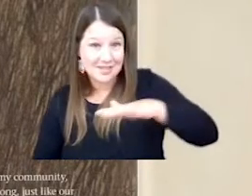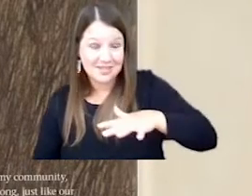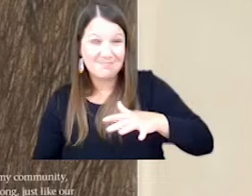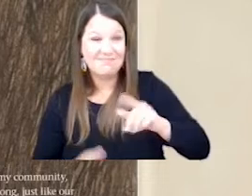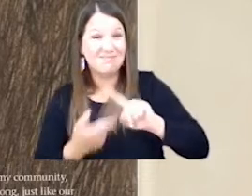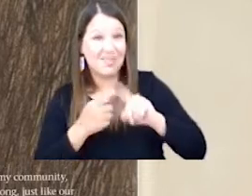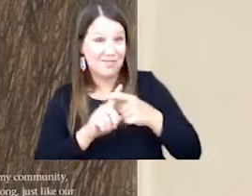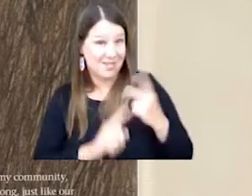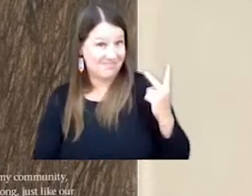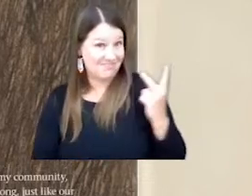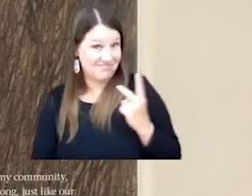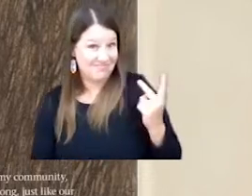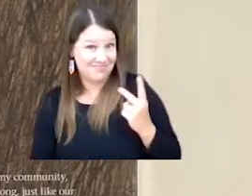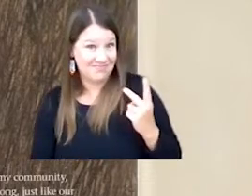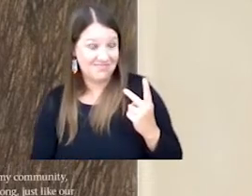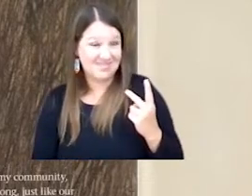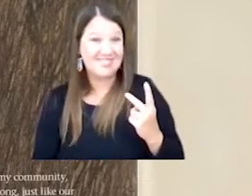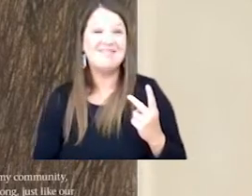our hair long,